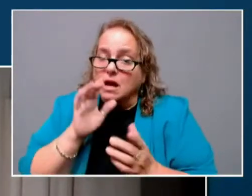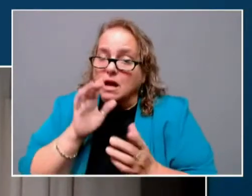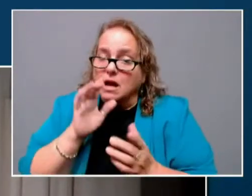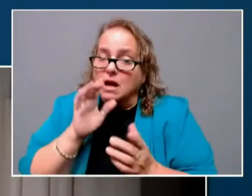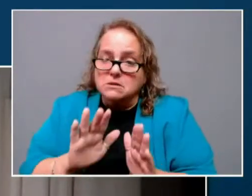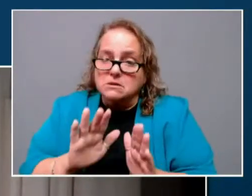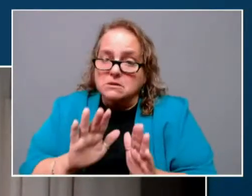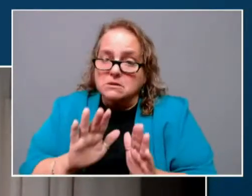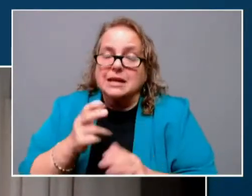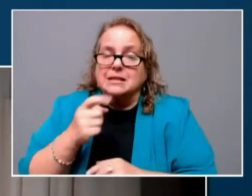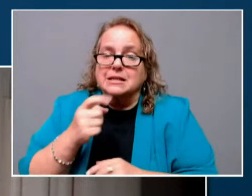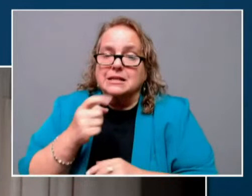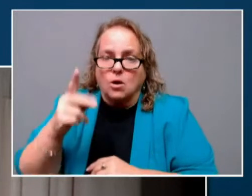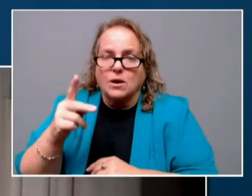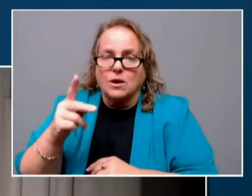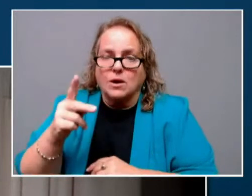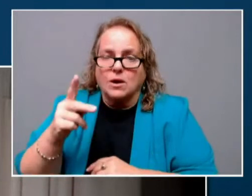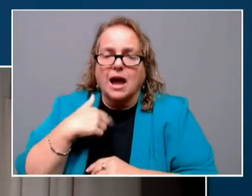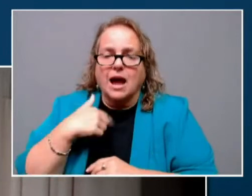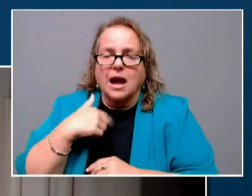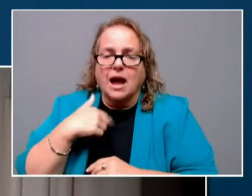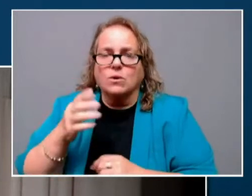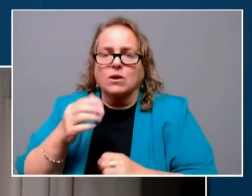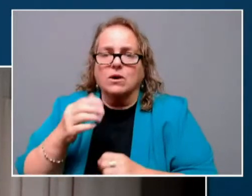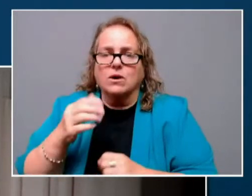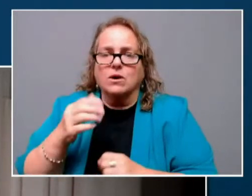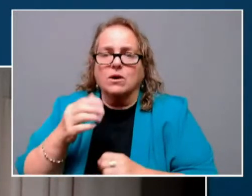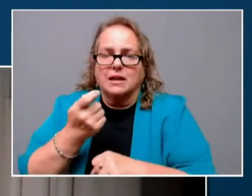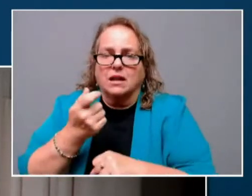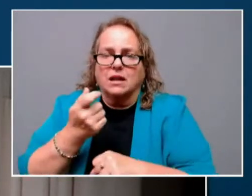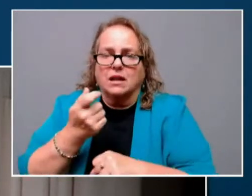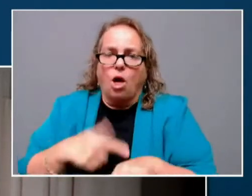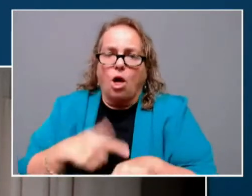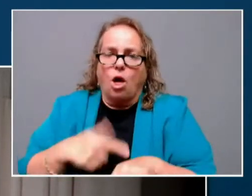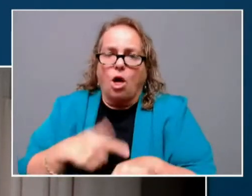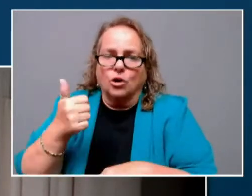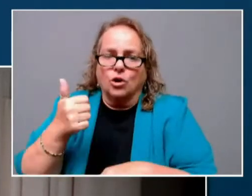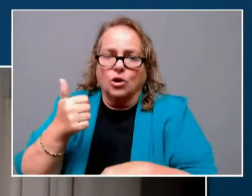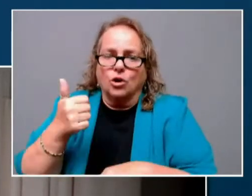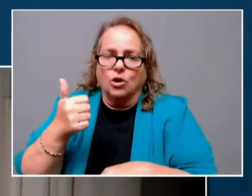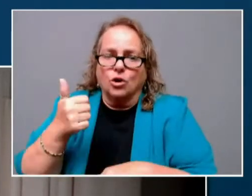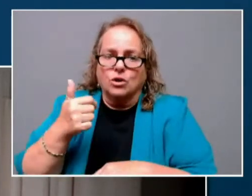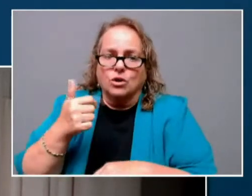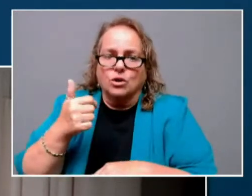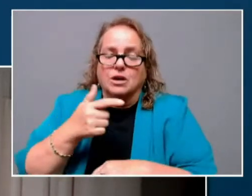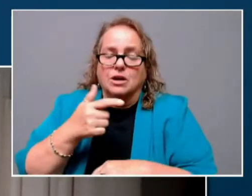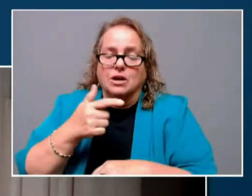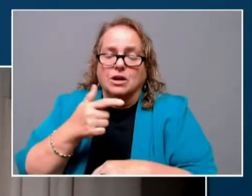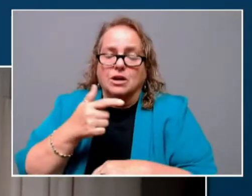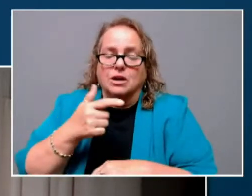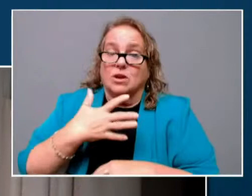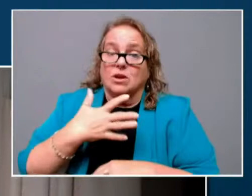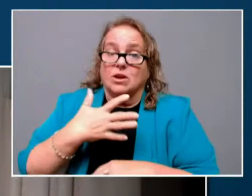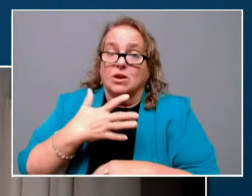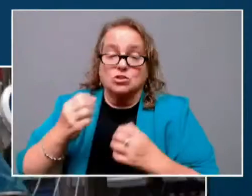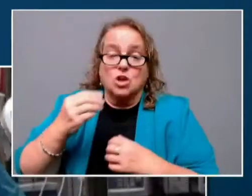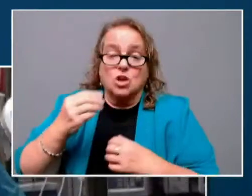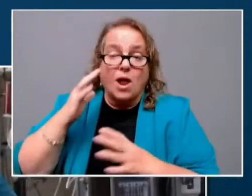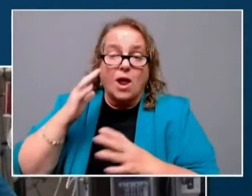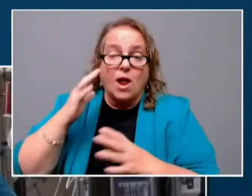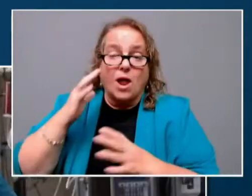do it a little while longer. So his BiPAP was so loud, she couldn't really hear what he was saying. So I said, what do you want me to tell your